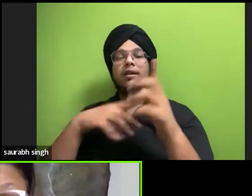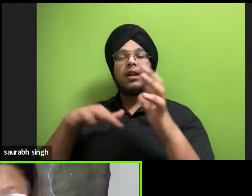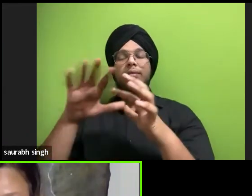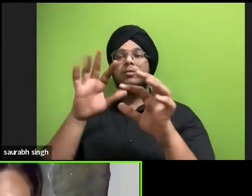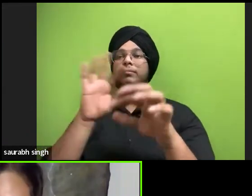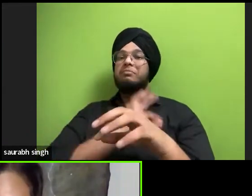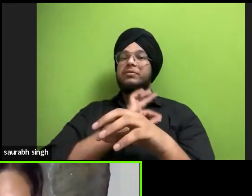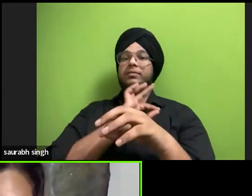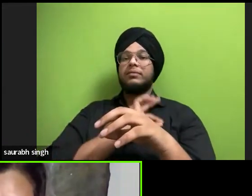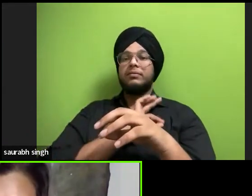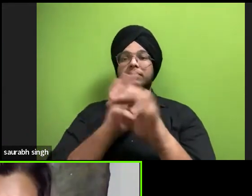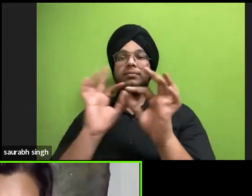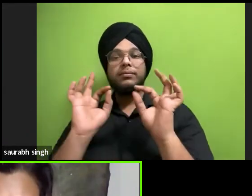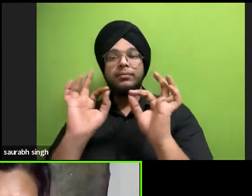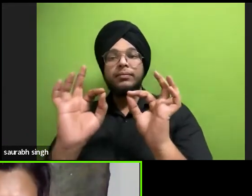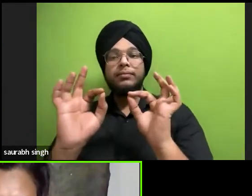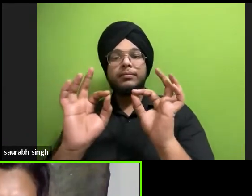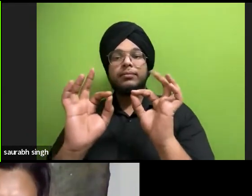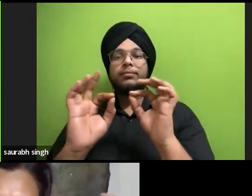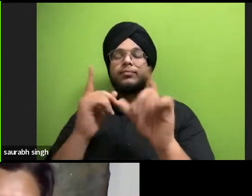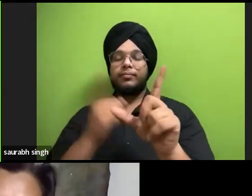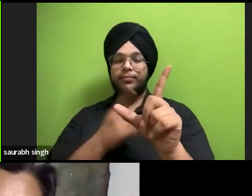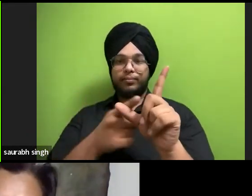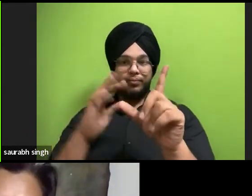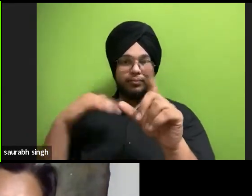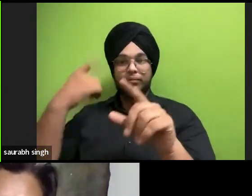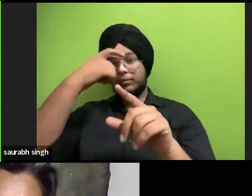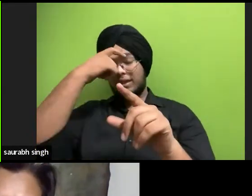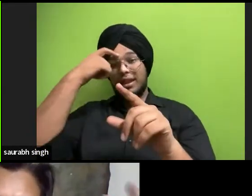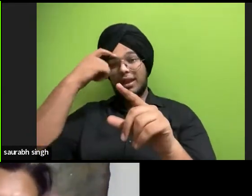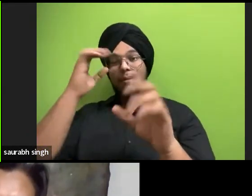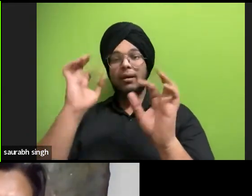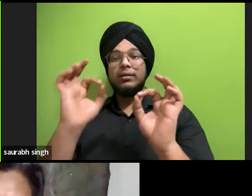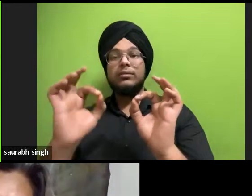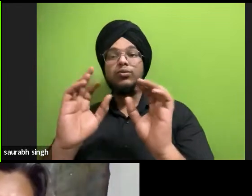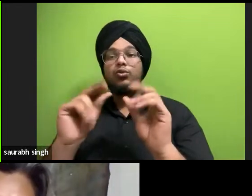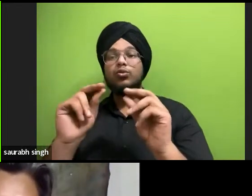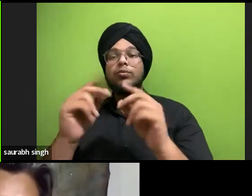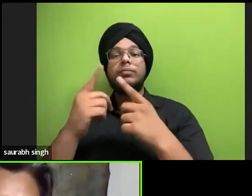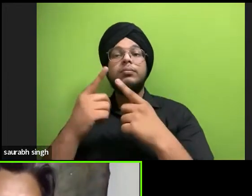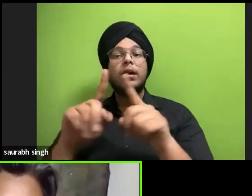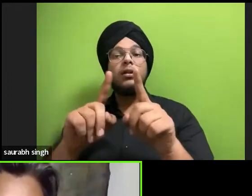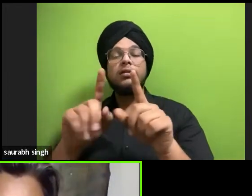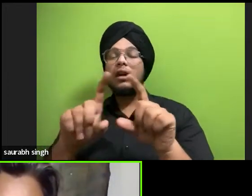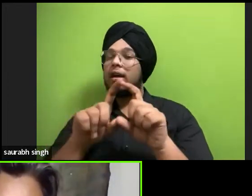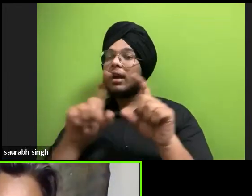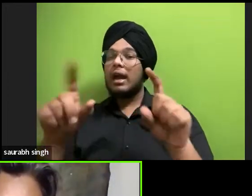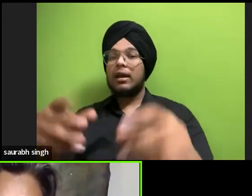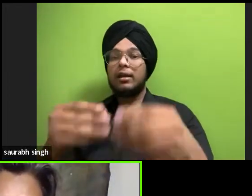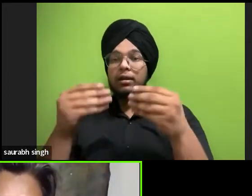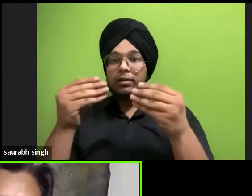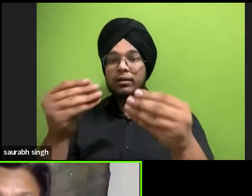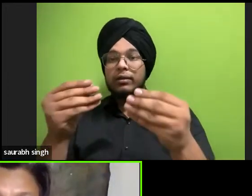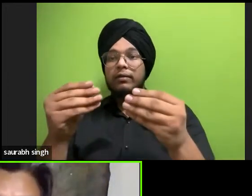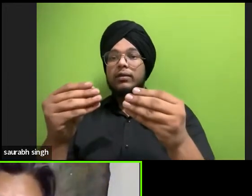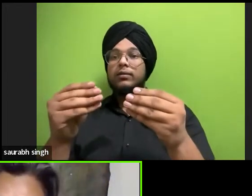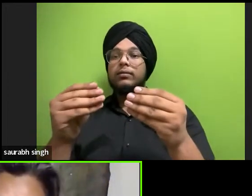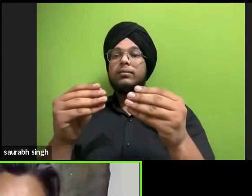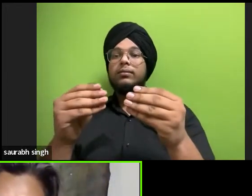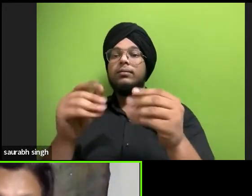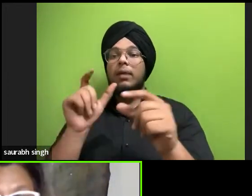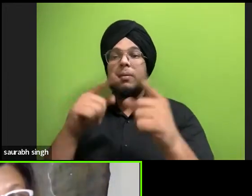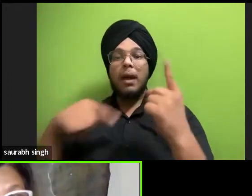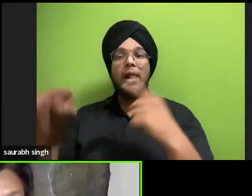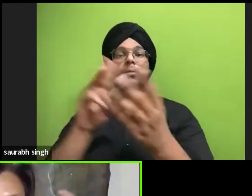hot most of the time of year. And we were very clear that we also wanted to provide spaces that were